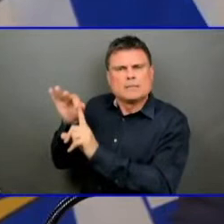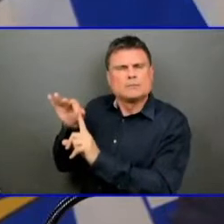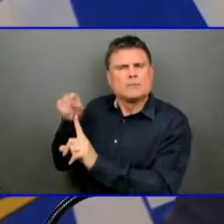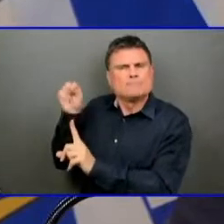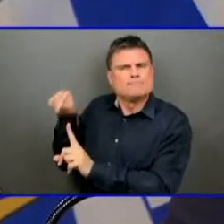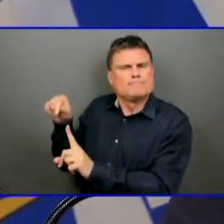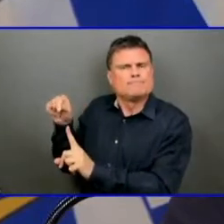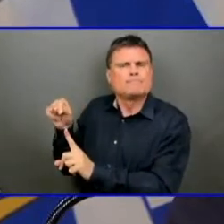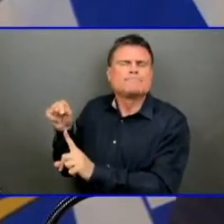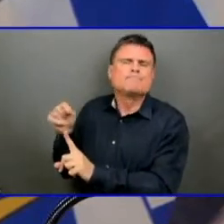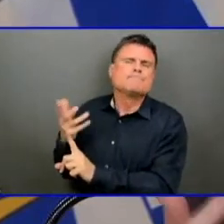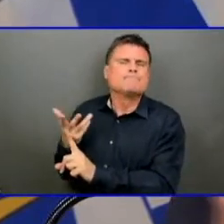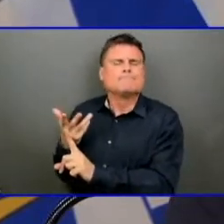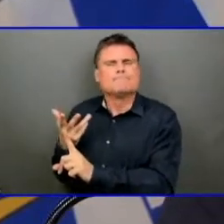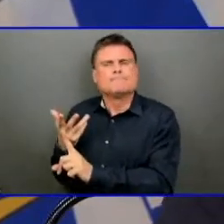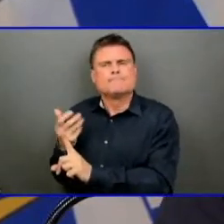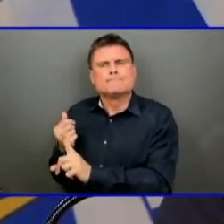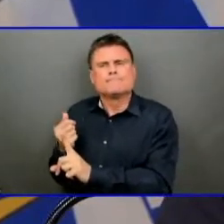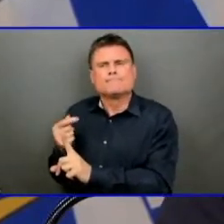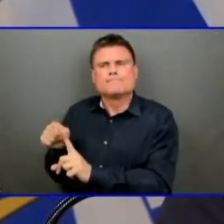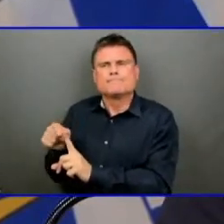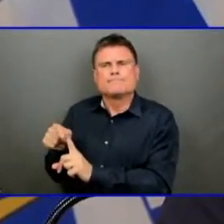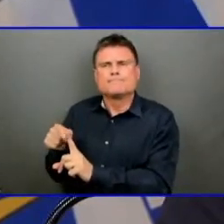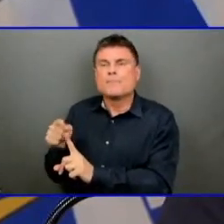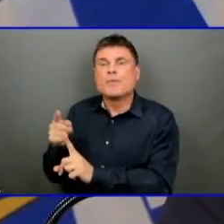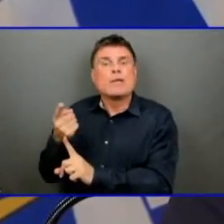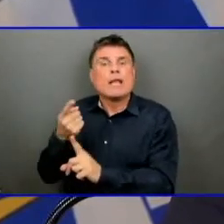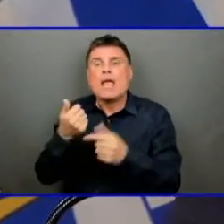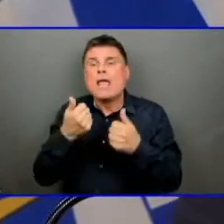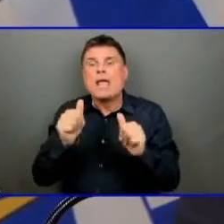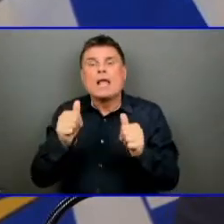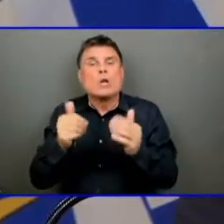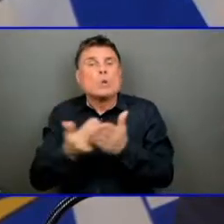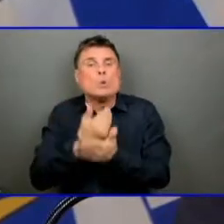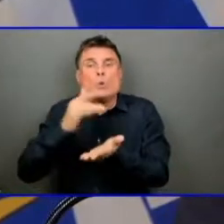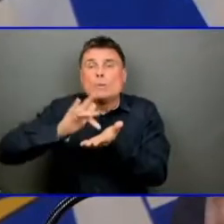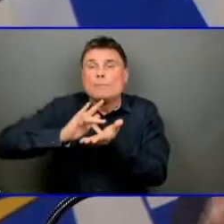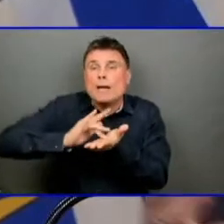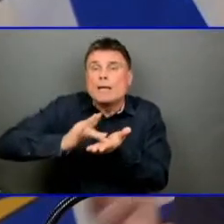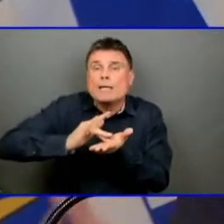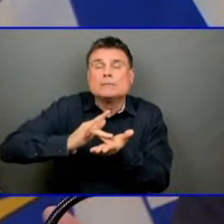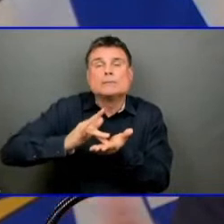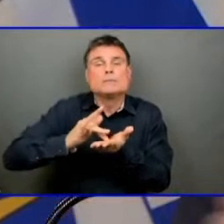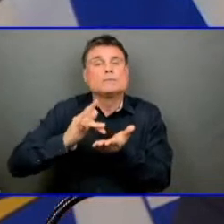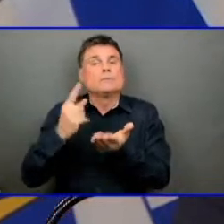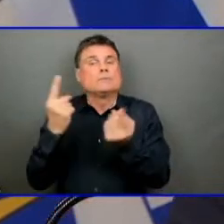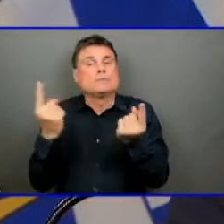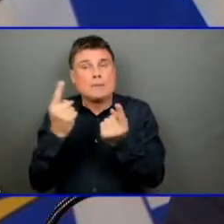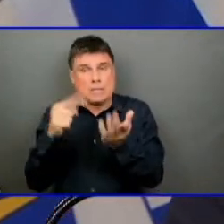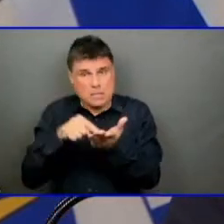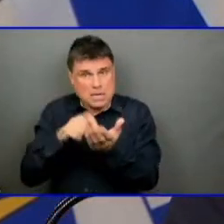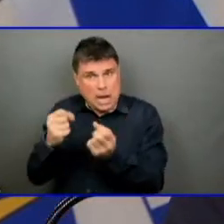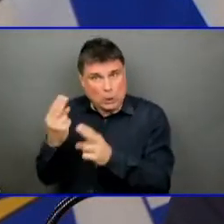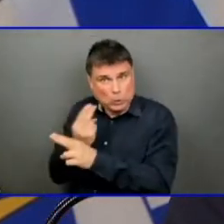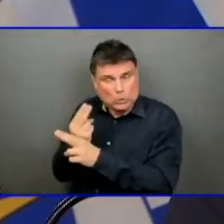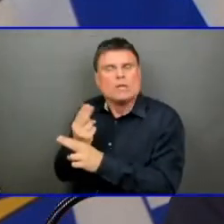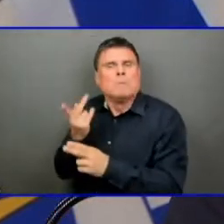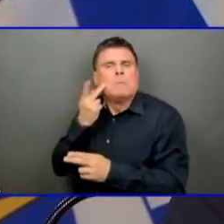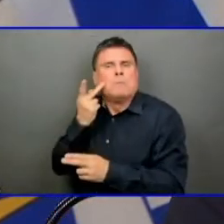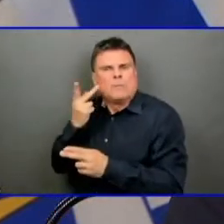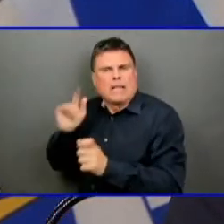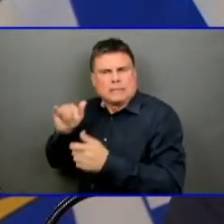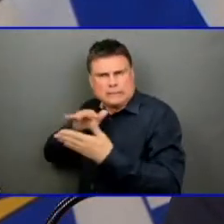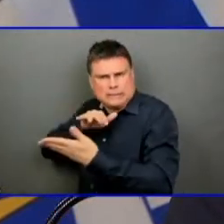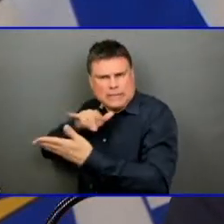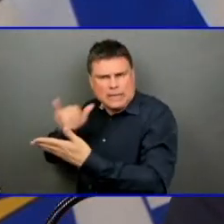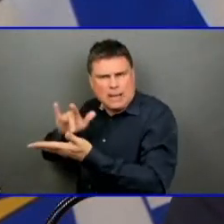new investigational therapies and other therapies that are available are done in a way that we can understand their effect. And I